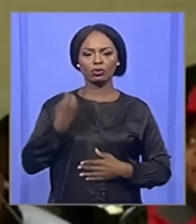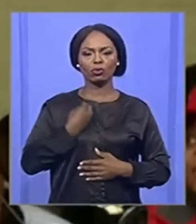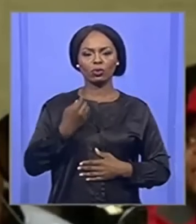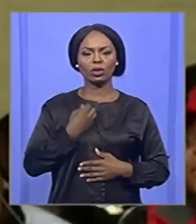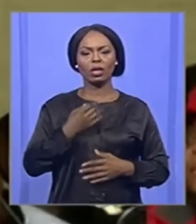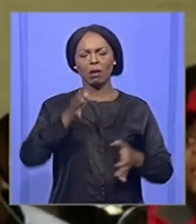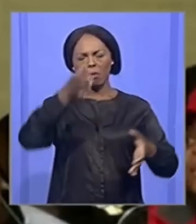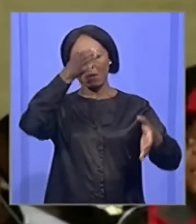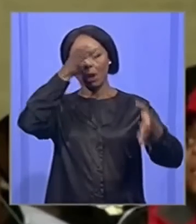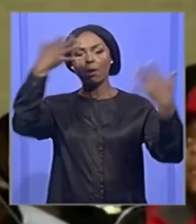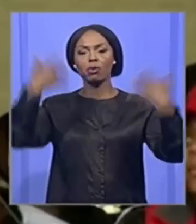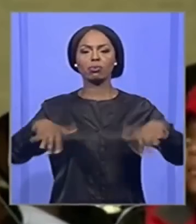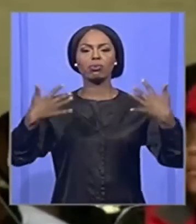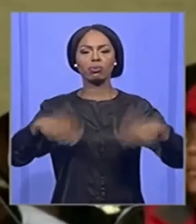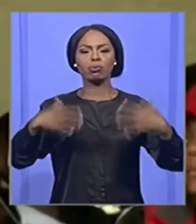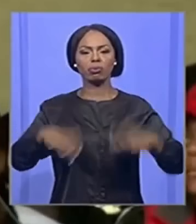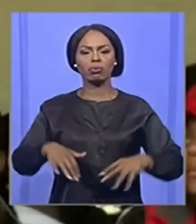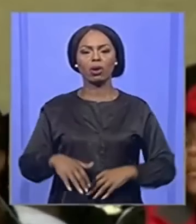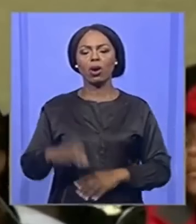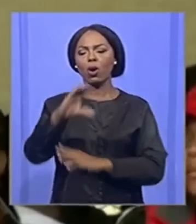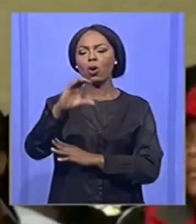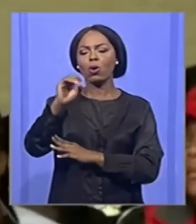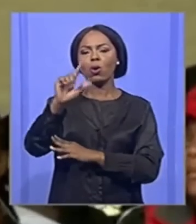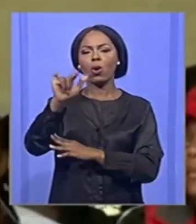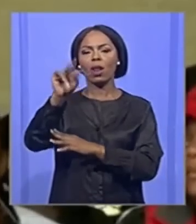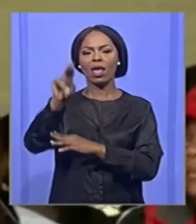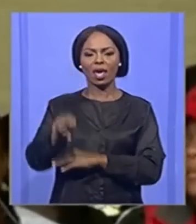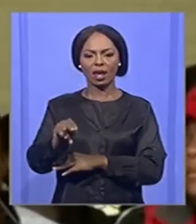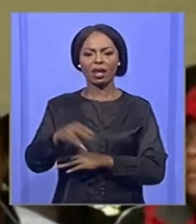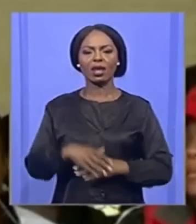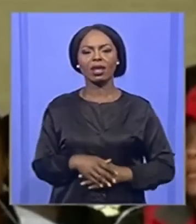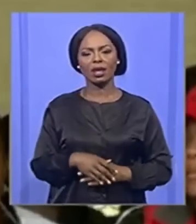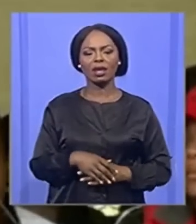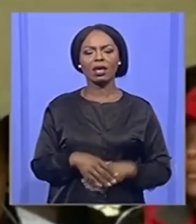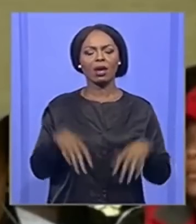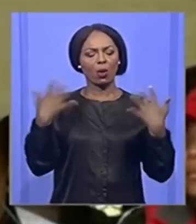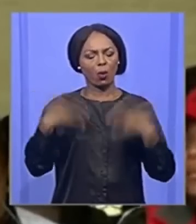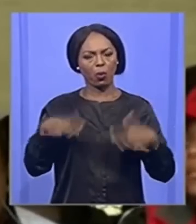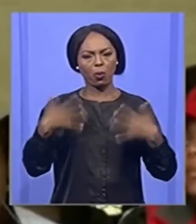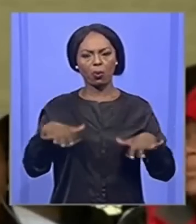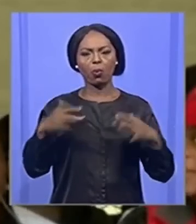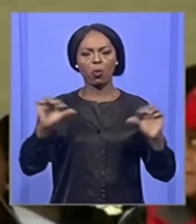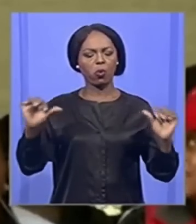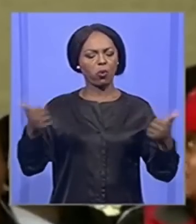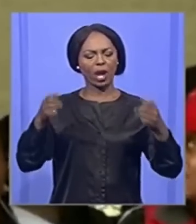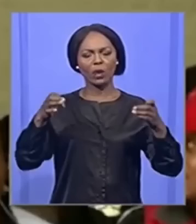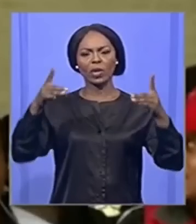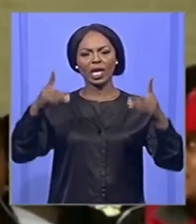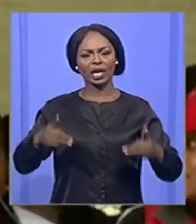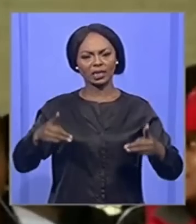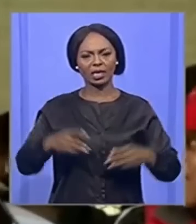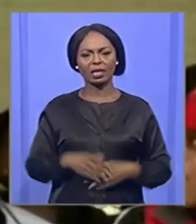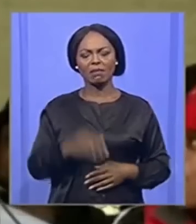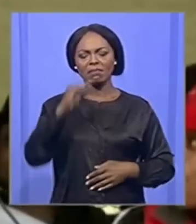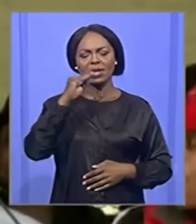ba bokholeni baruteile bokholeni ditlhodi bodile ke